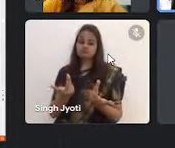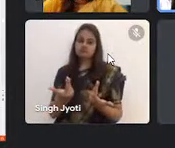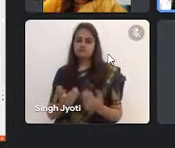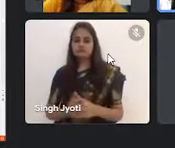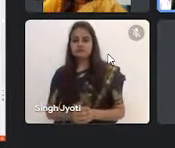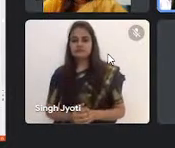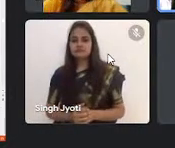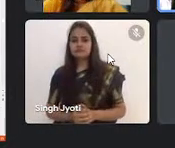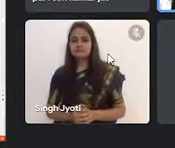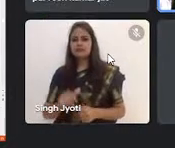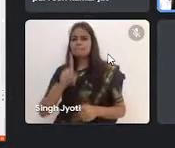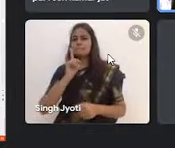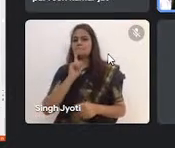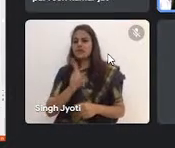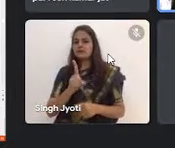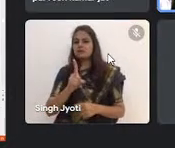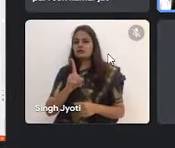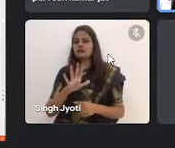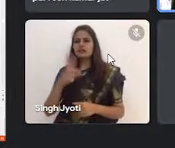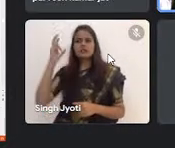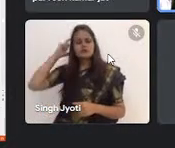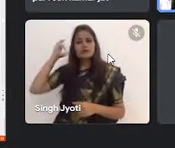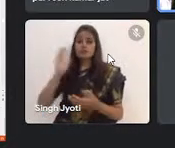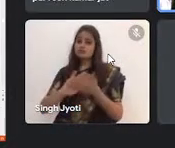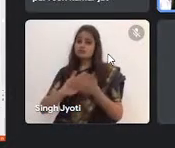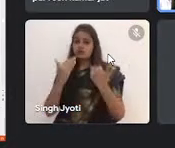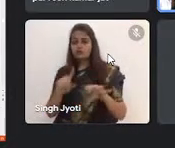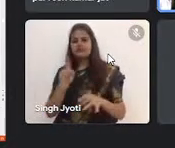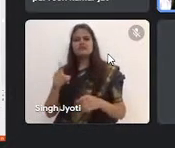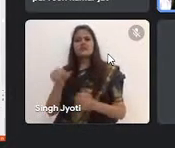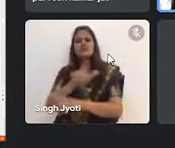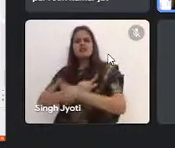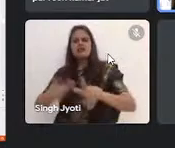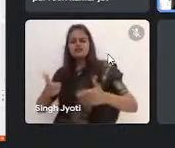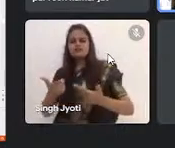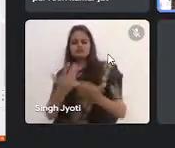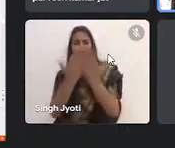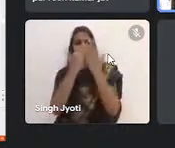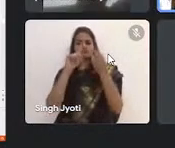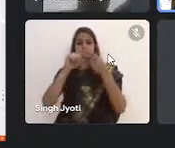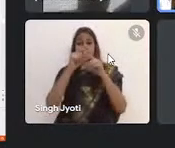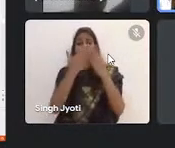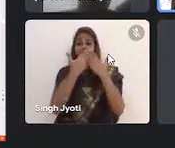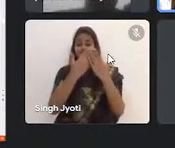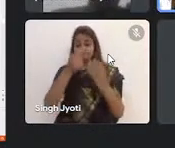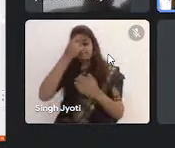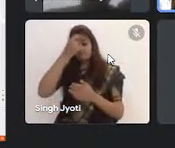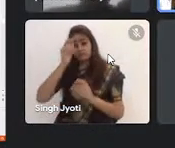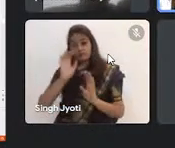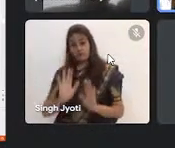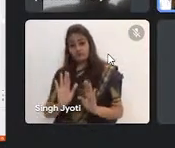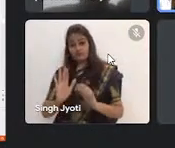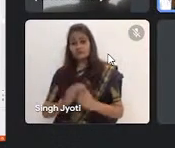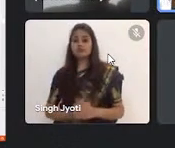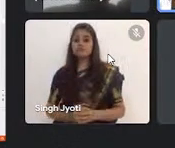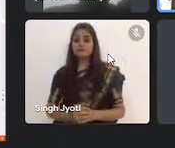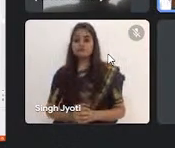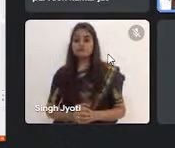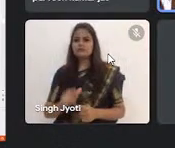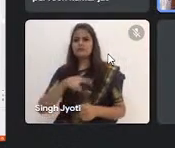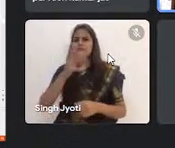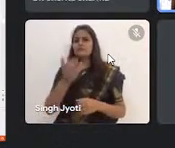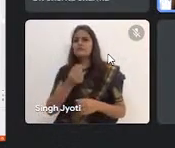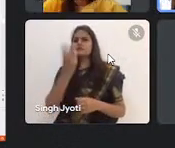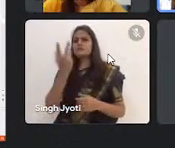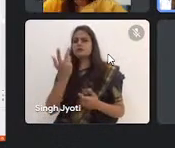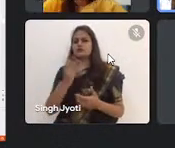still problems with language and educational outcomes. They're very variables. Again, some statistics, they're